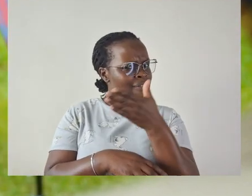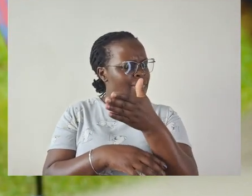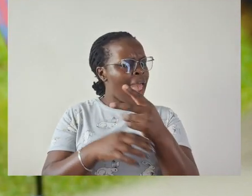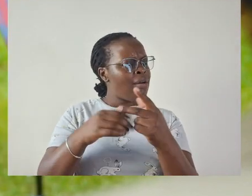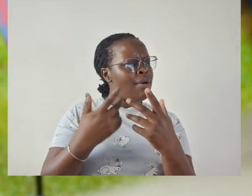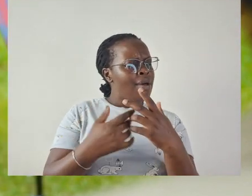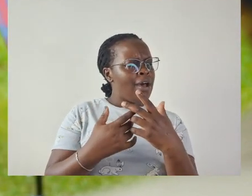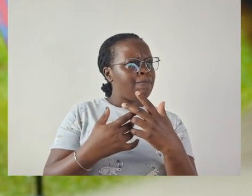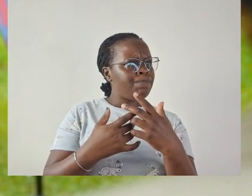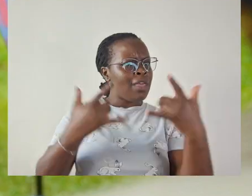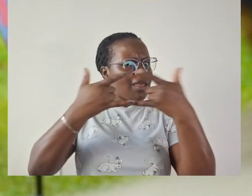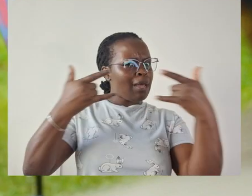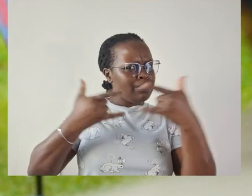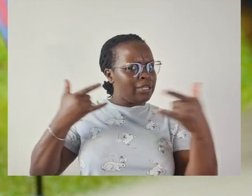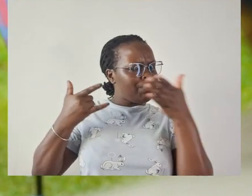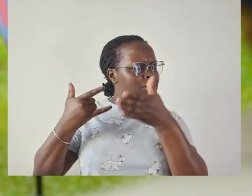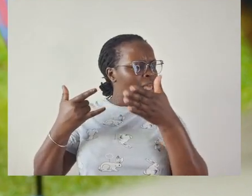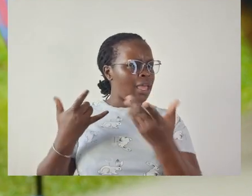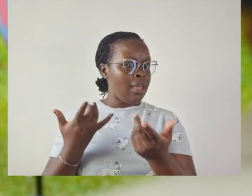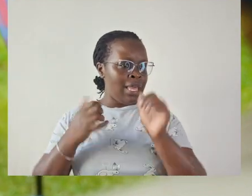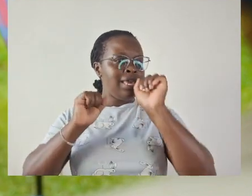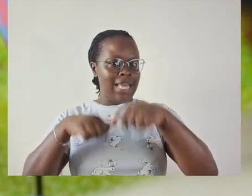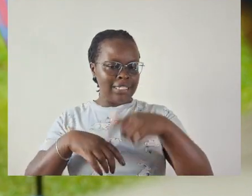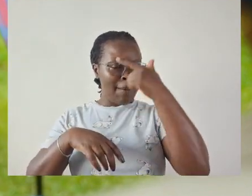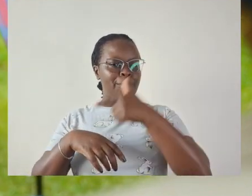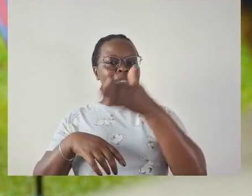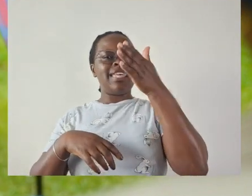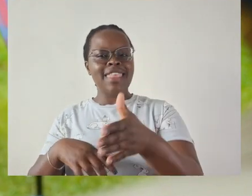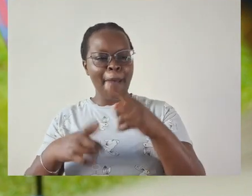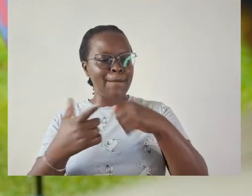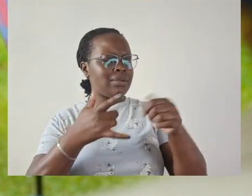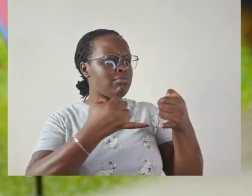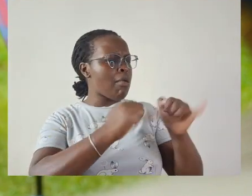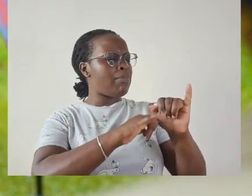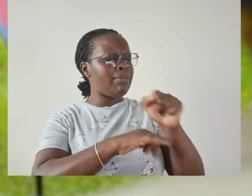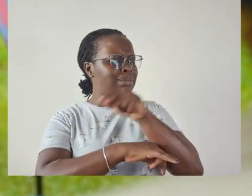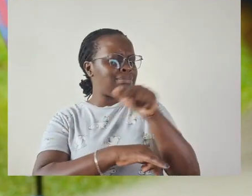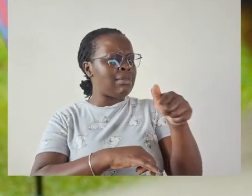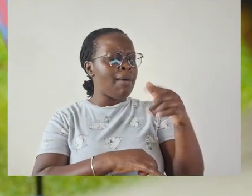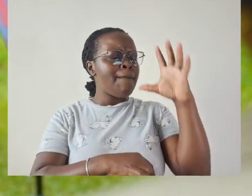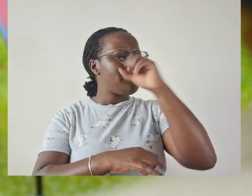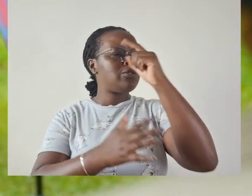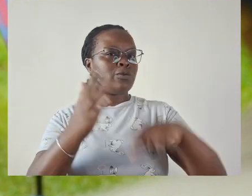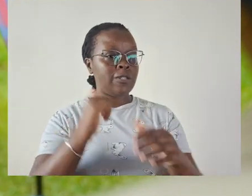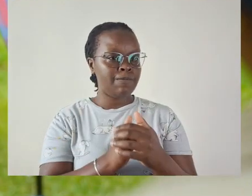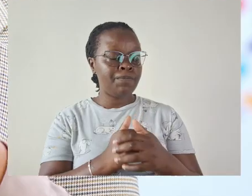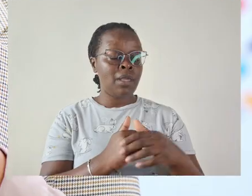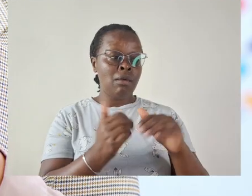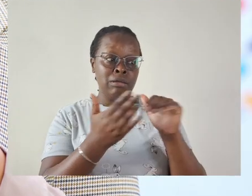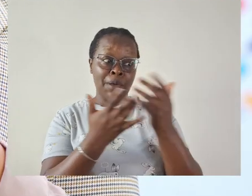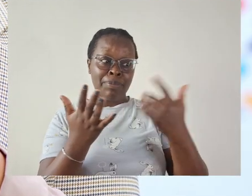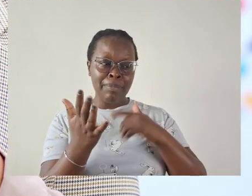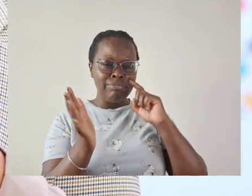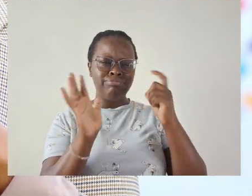gaps that are existing between what is actually on policy and what is in reality? Something that is coming over and